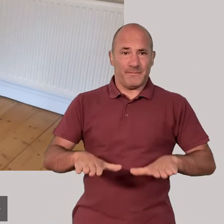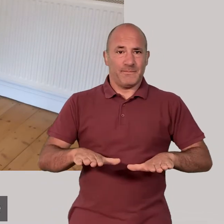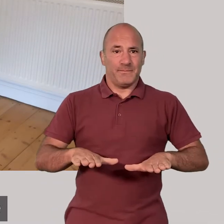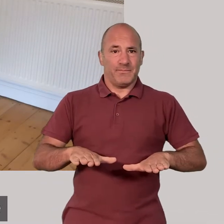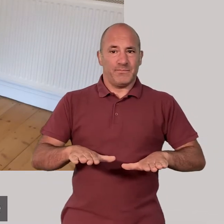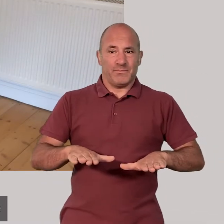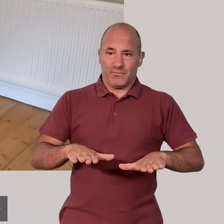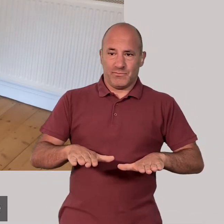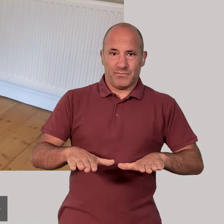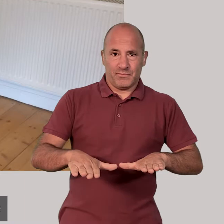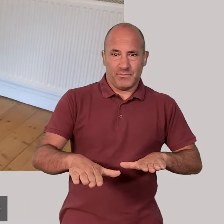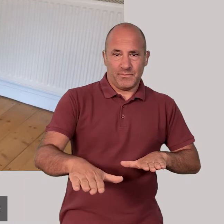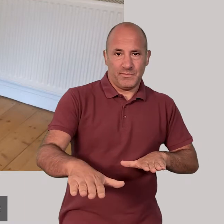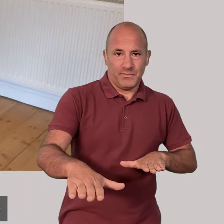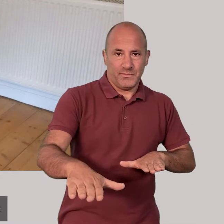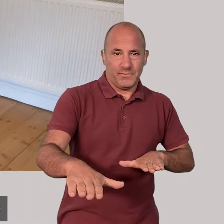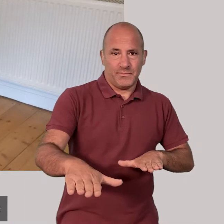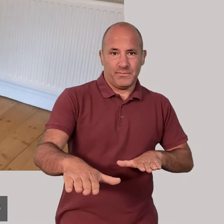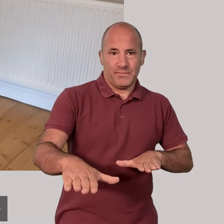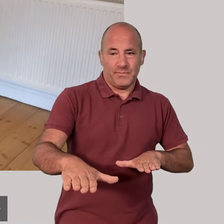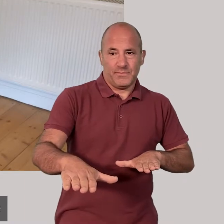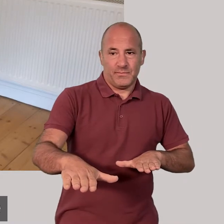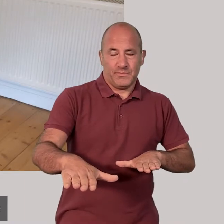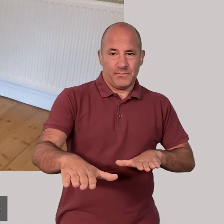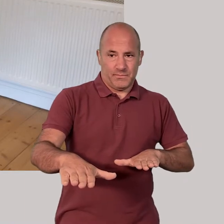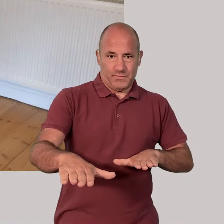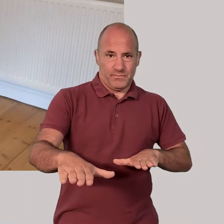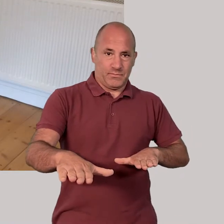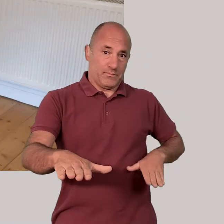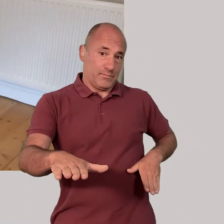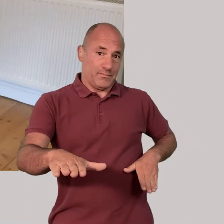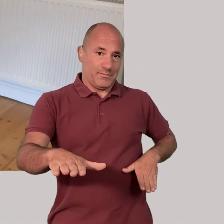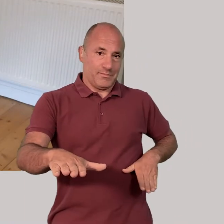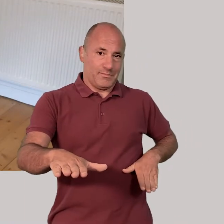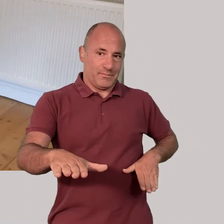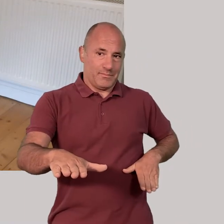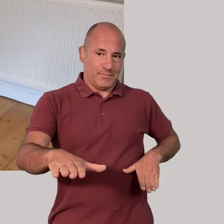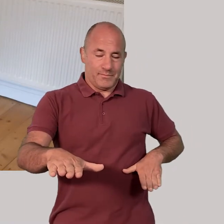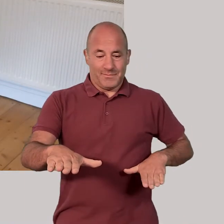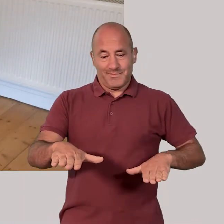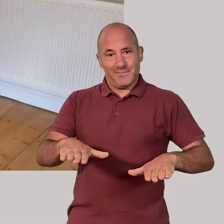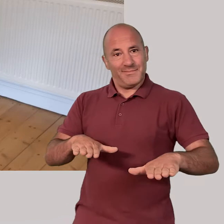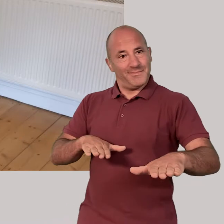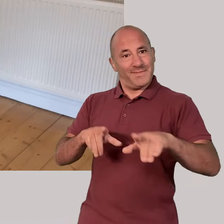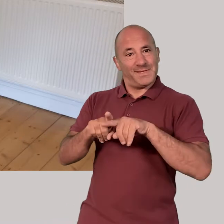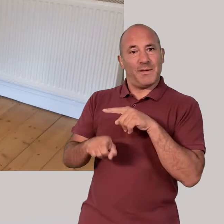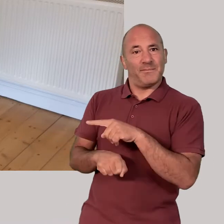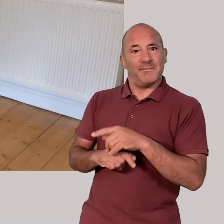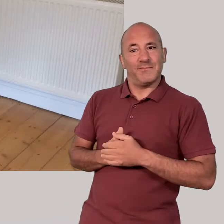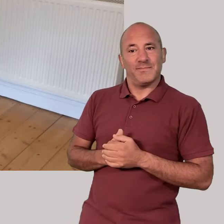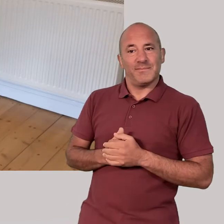and slide one hand towards your knee and one to your hip, and then switch them